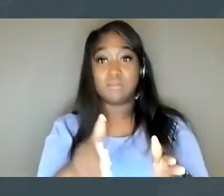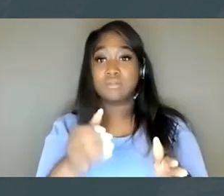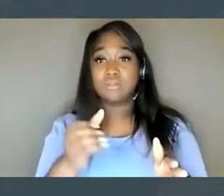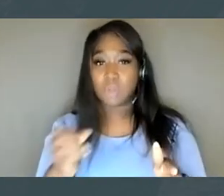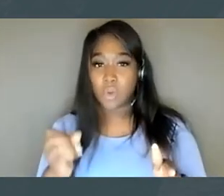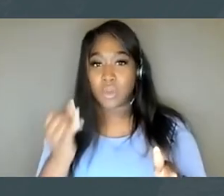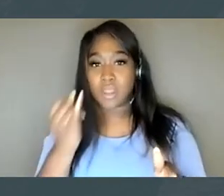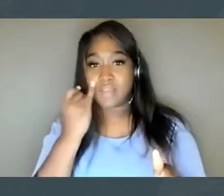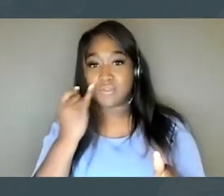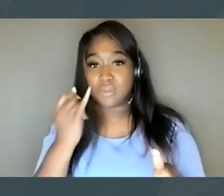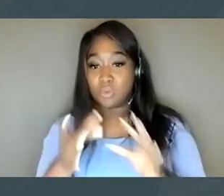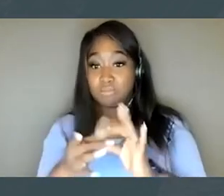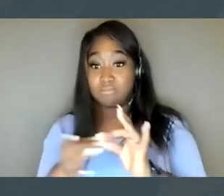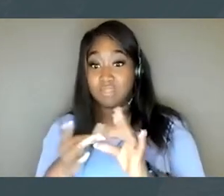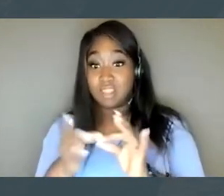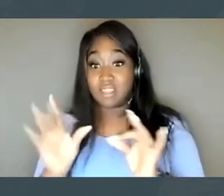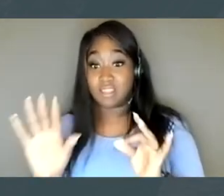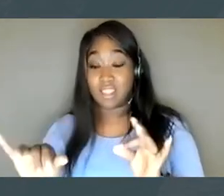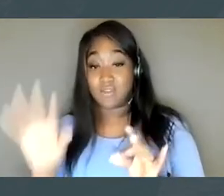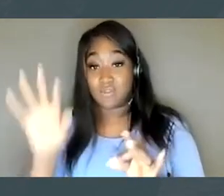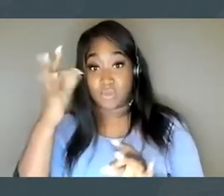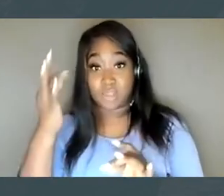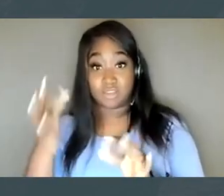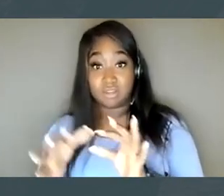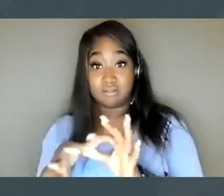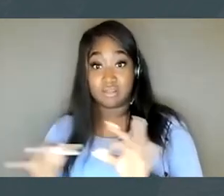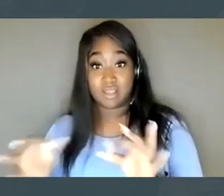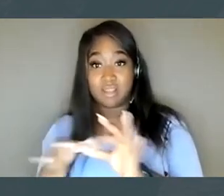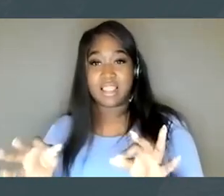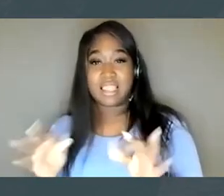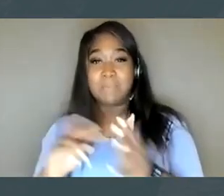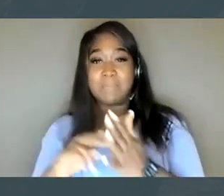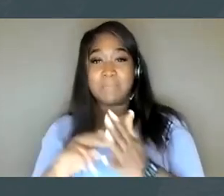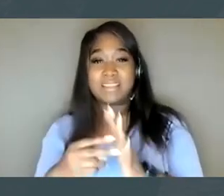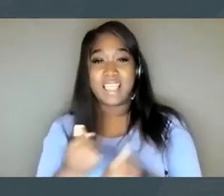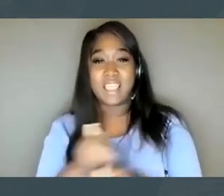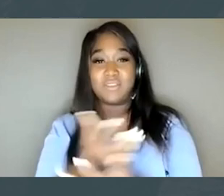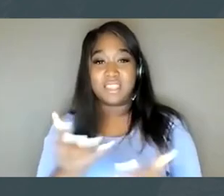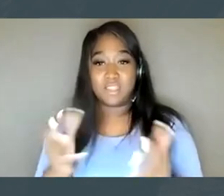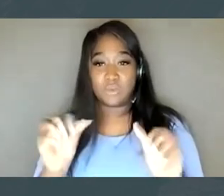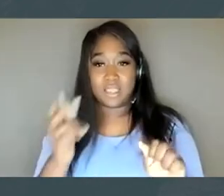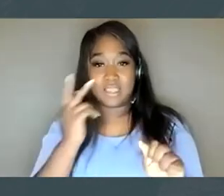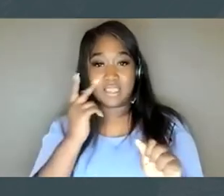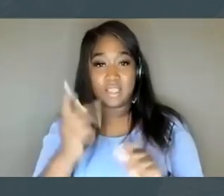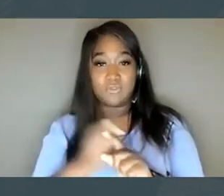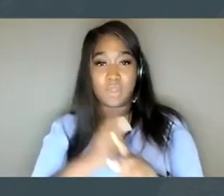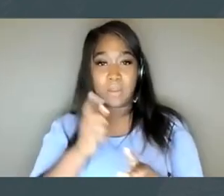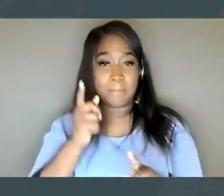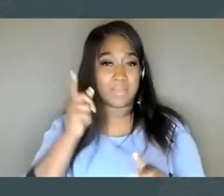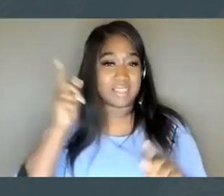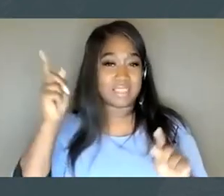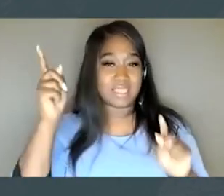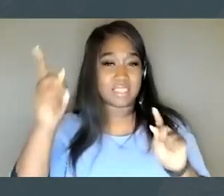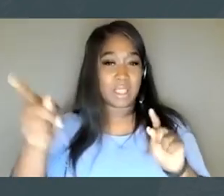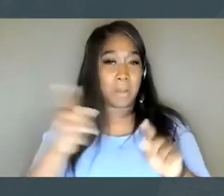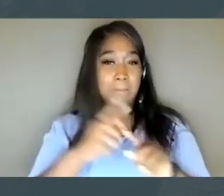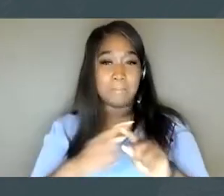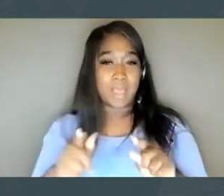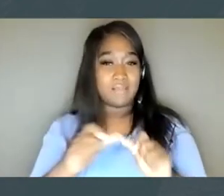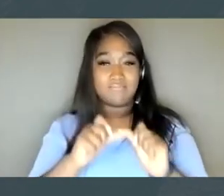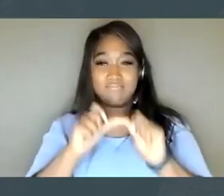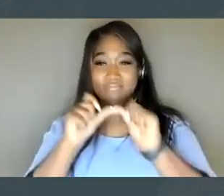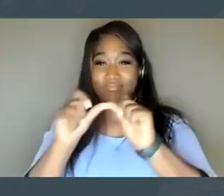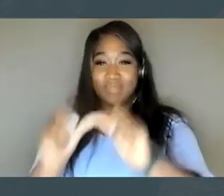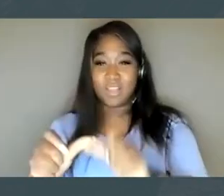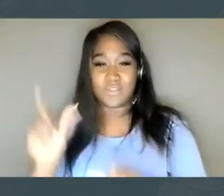can see from a distance, but that, like, it never ends. How do you translate that in